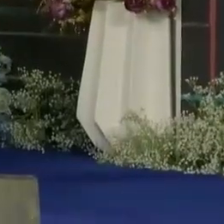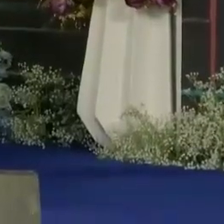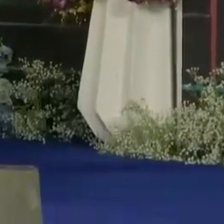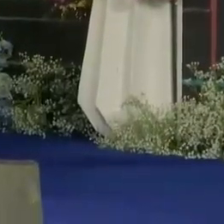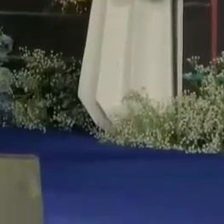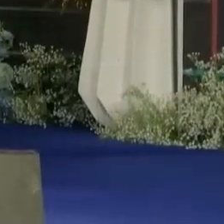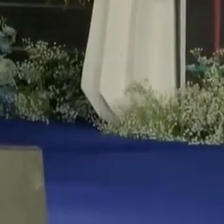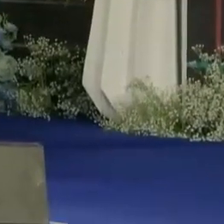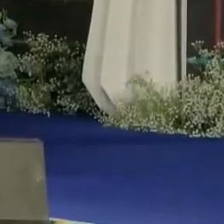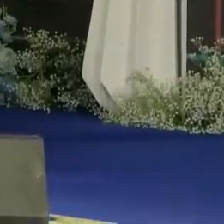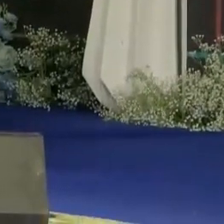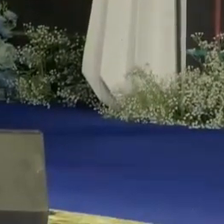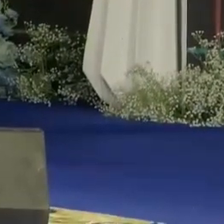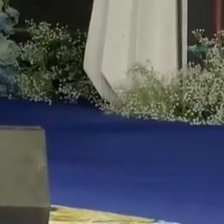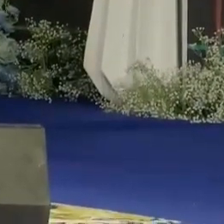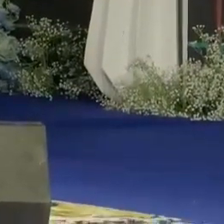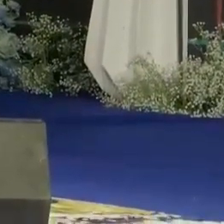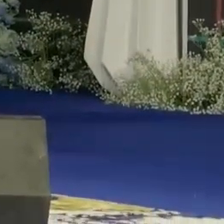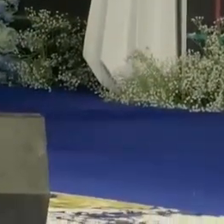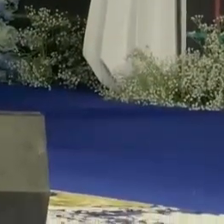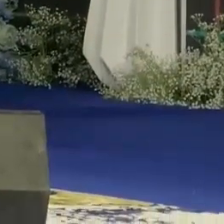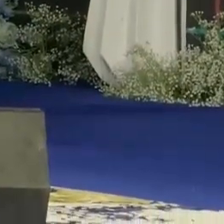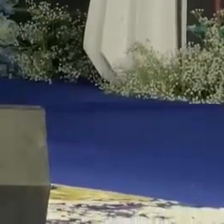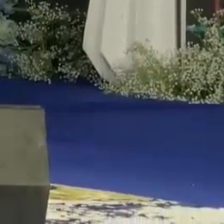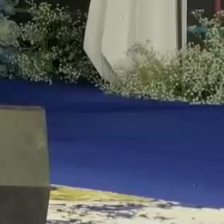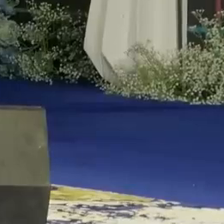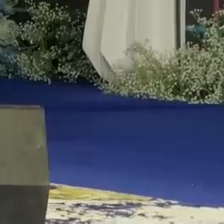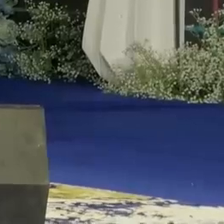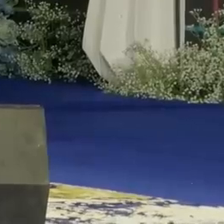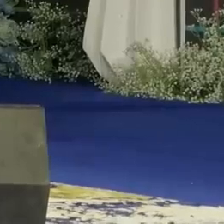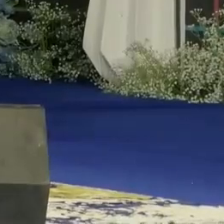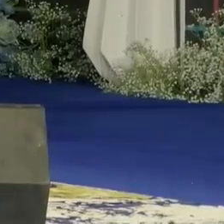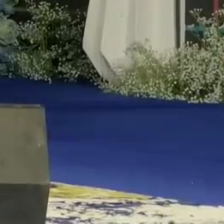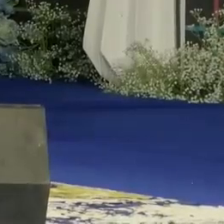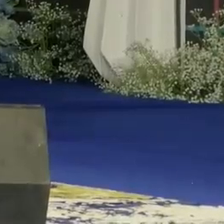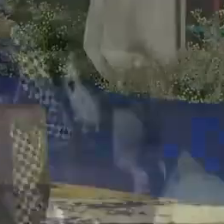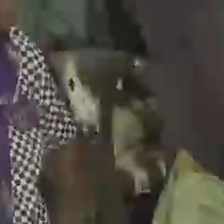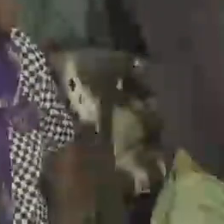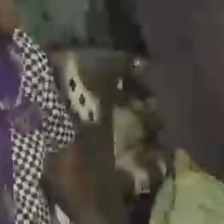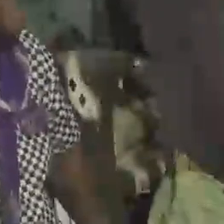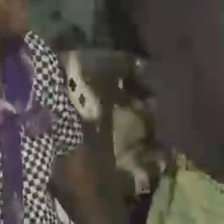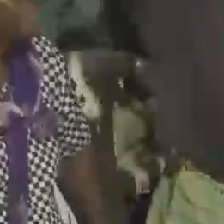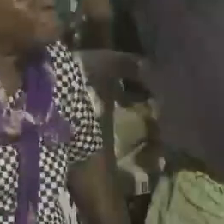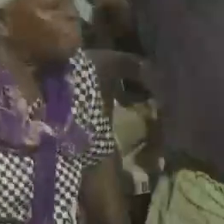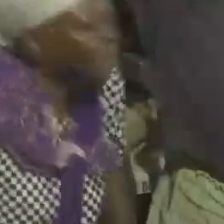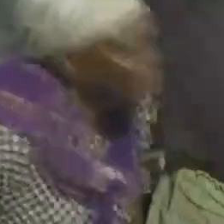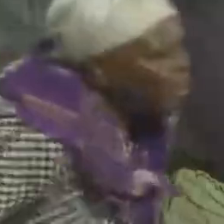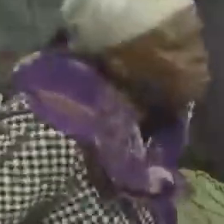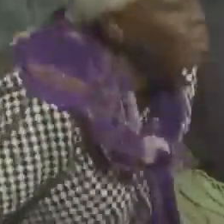Thank you very much. Well, praise the Lord for what God is going to do here